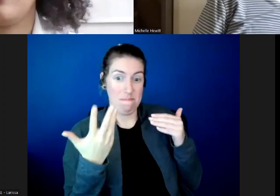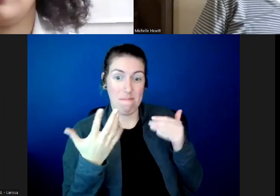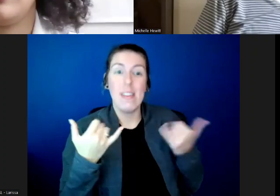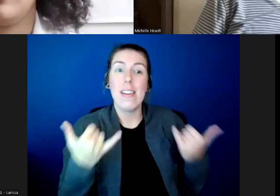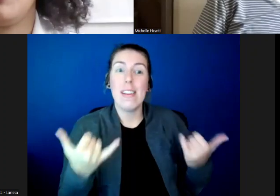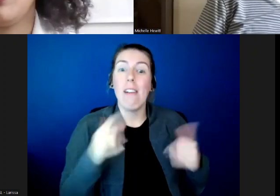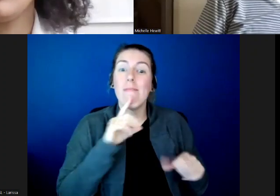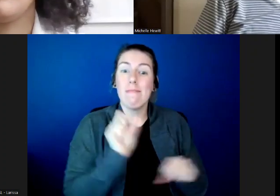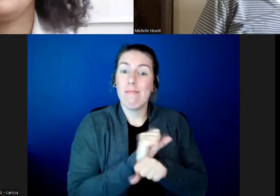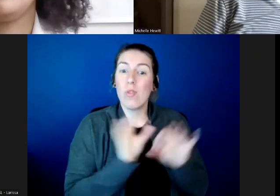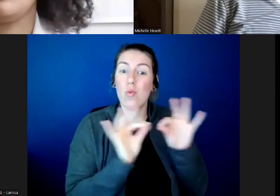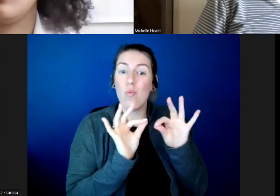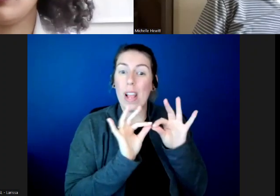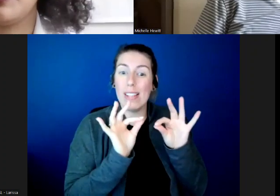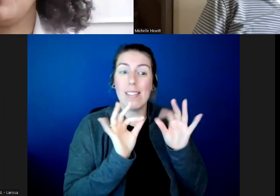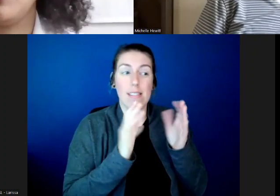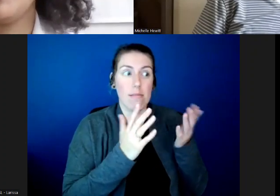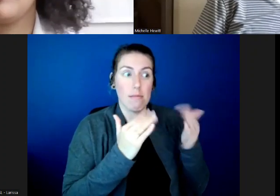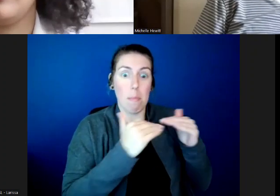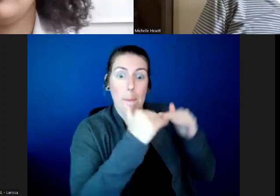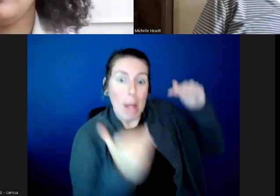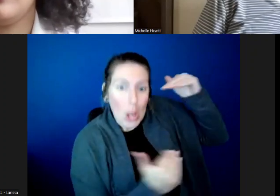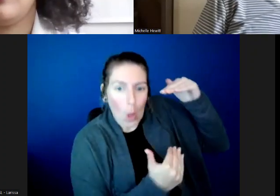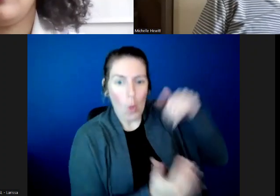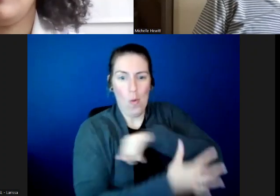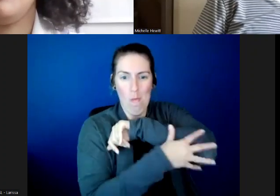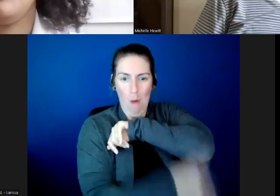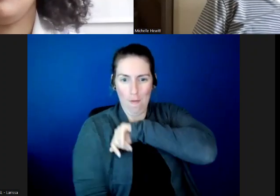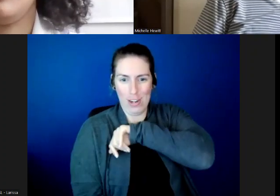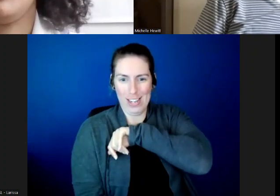lower than poverty rates, but they're also lower than